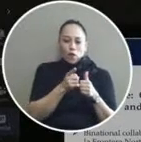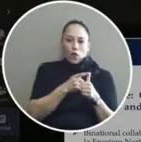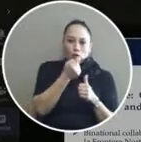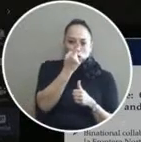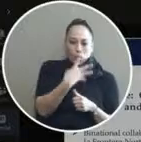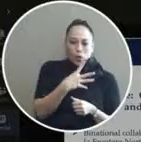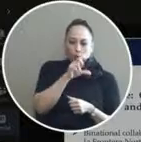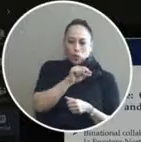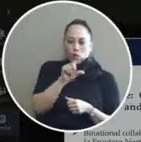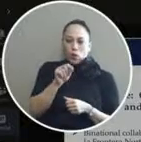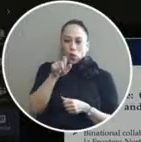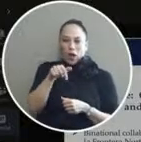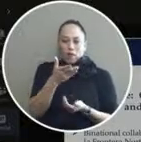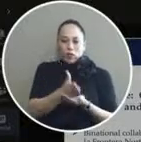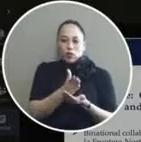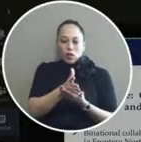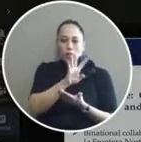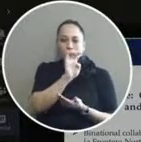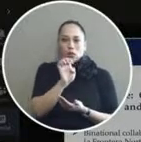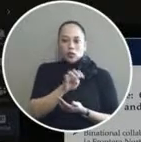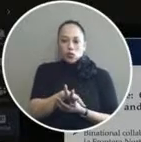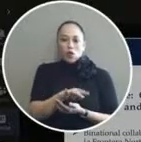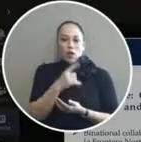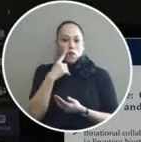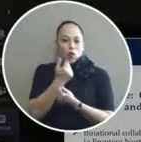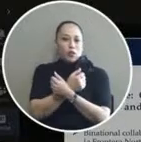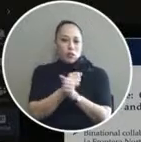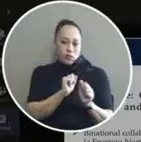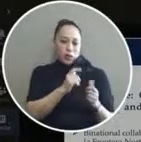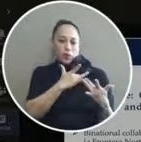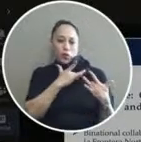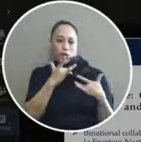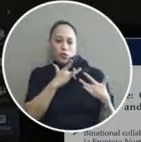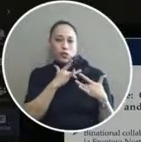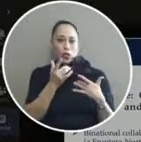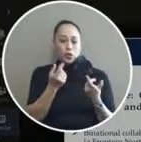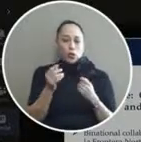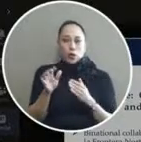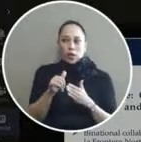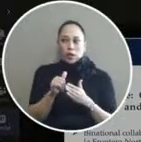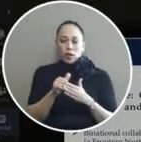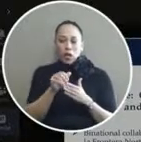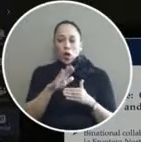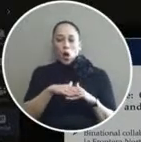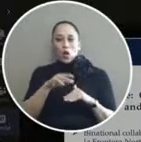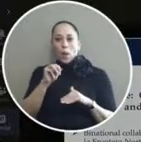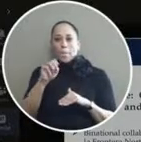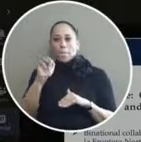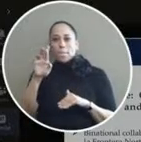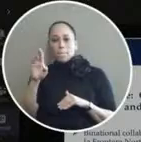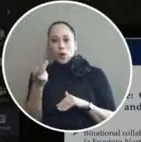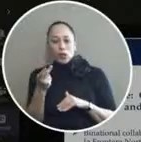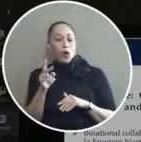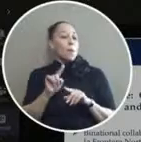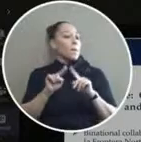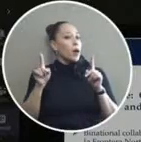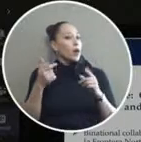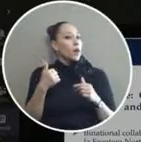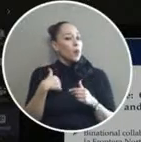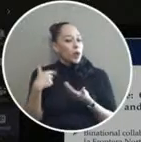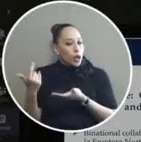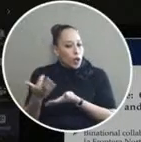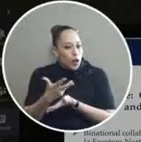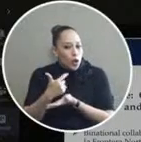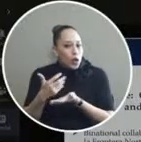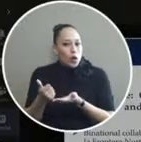2020. We had to stop and pull the surveyors out from the field for safety concerns. So we did that in mid-March, but we did